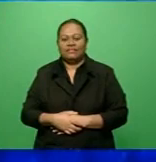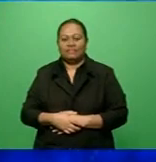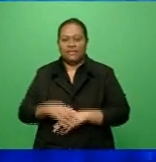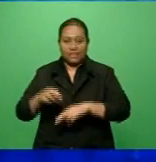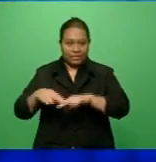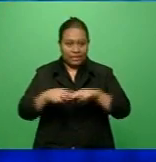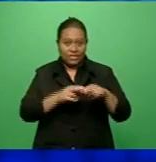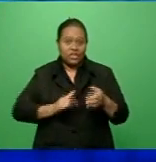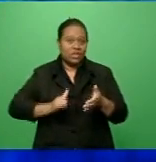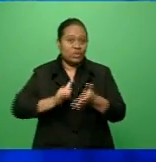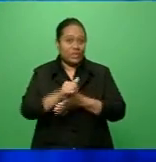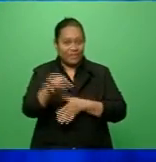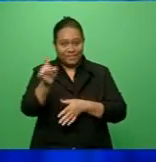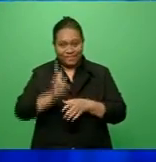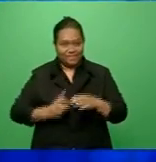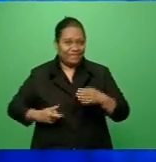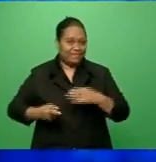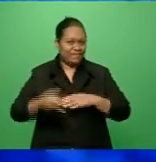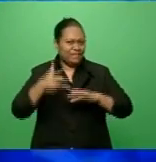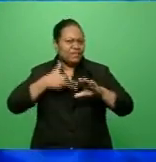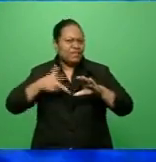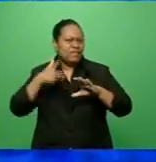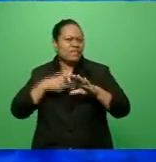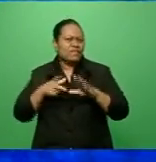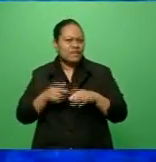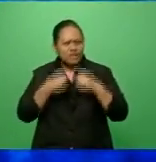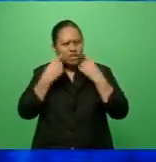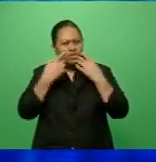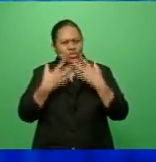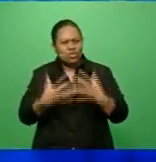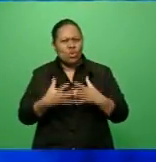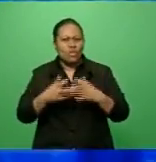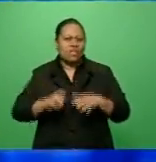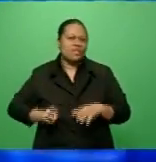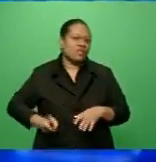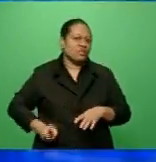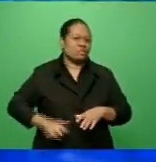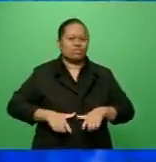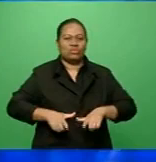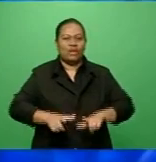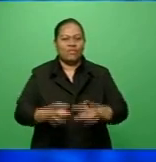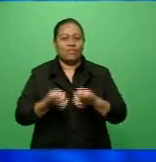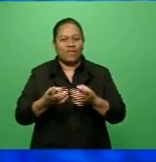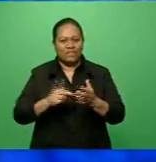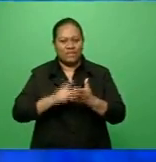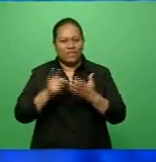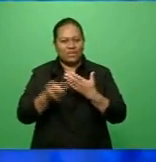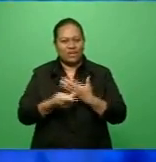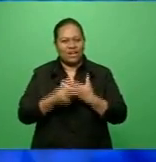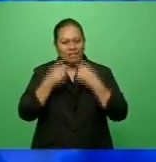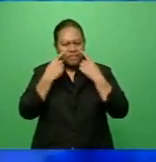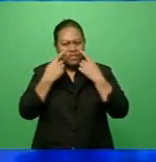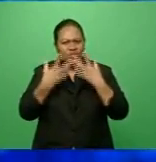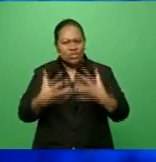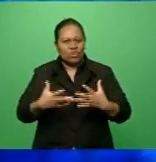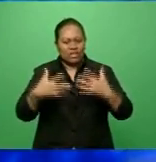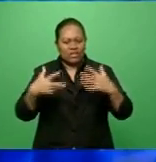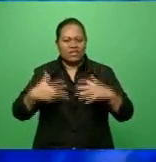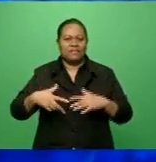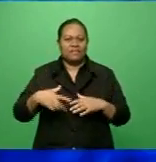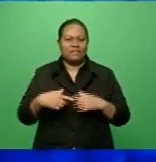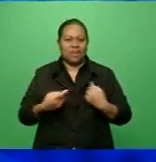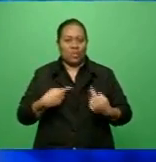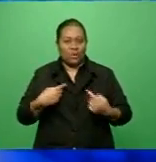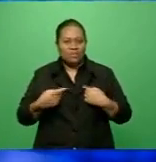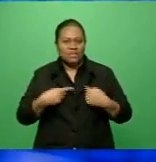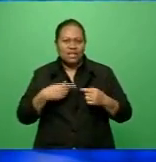Fiji Airways has today launched a video highlighting its Travel Ready program. The video on the airline's website and social media channels